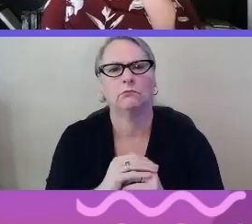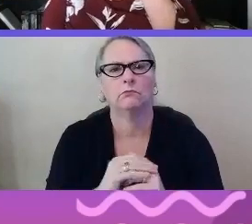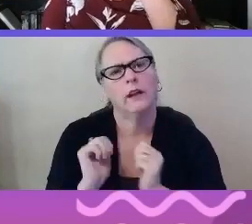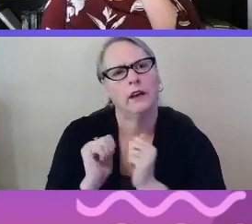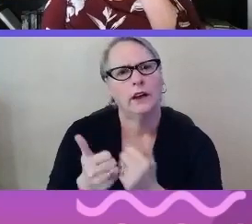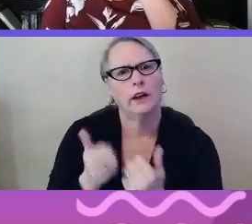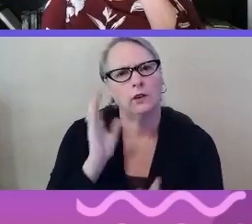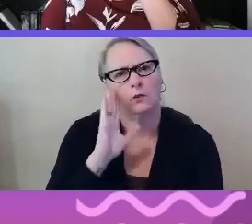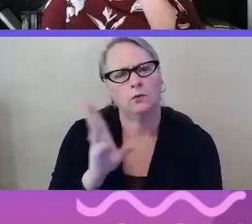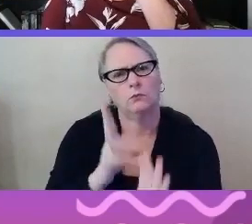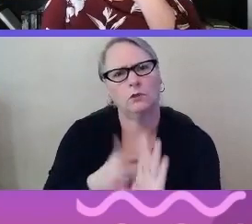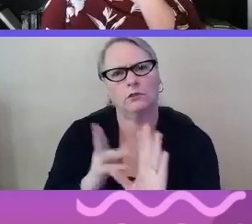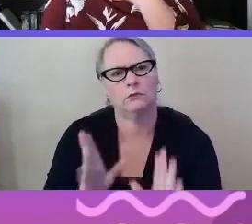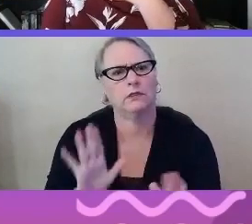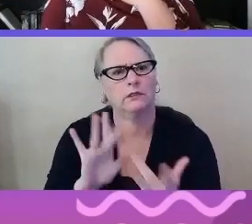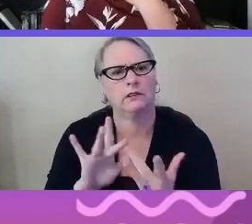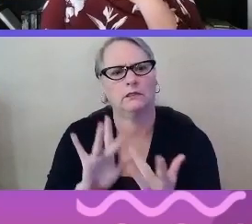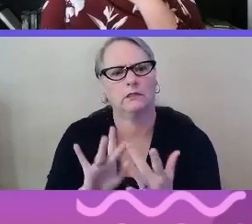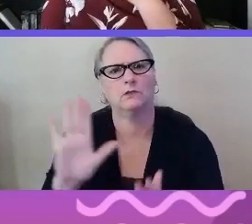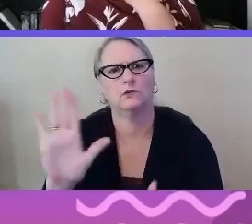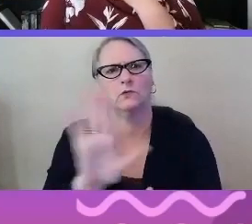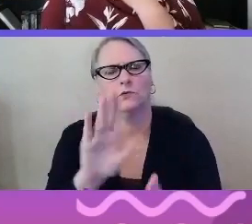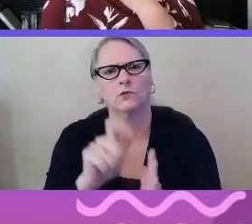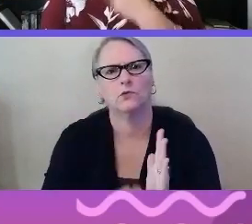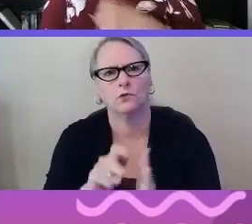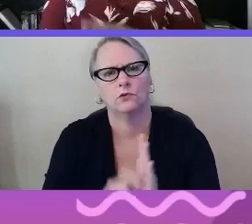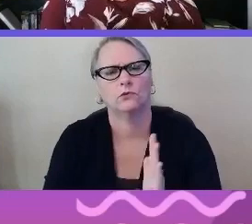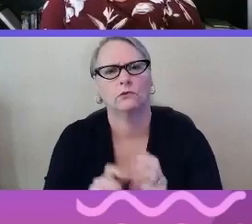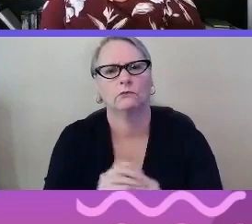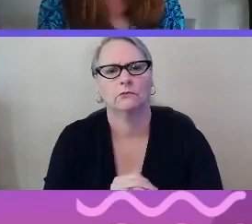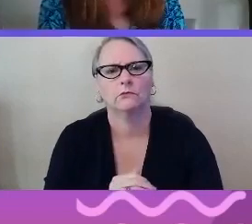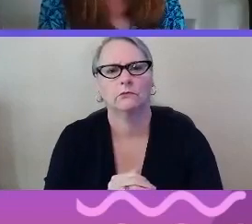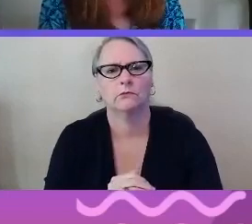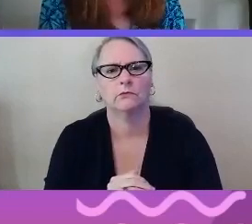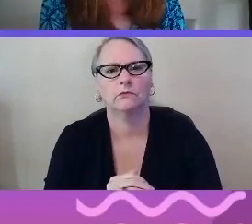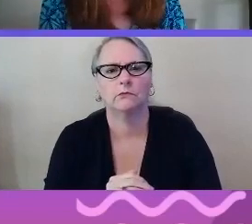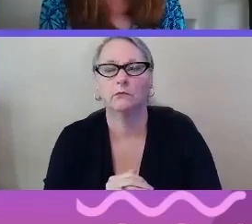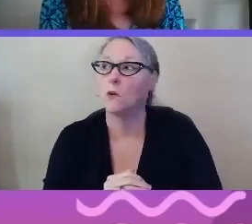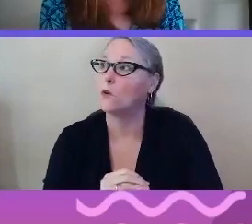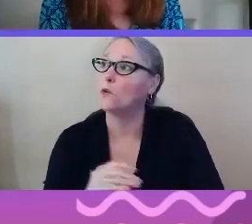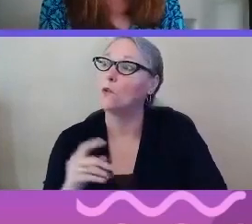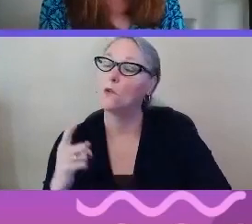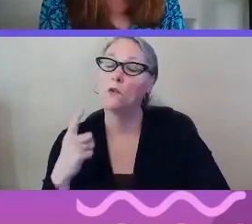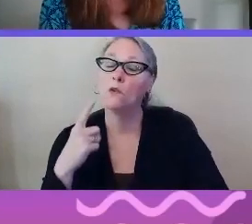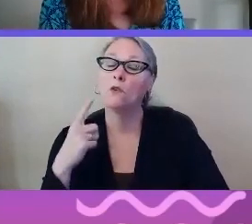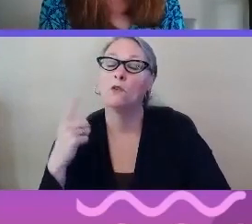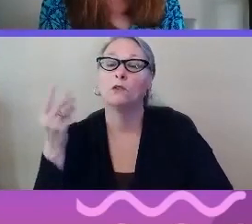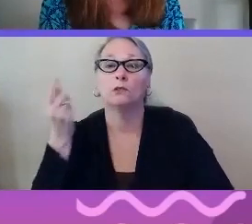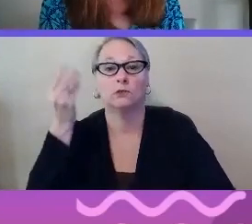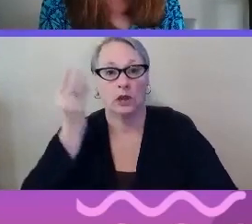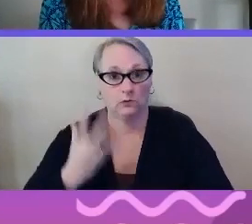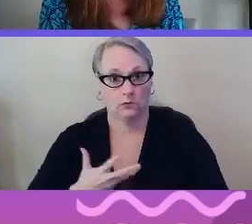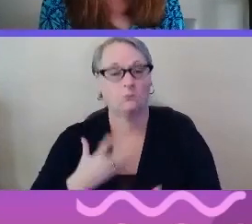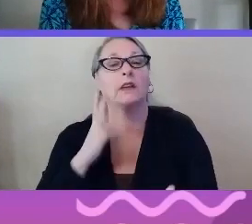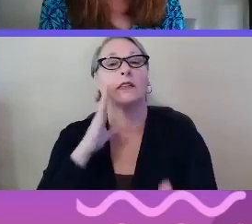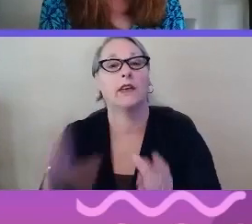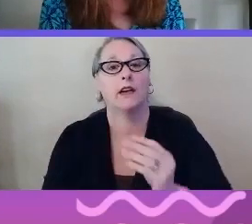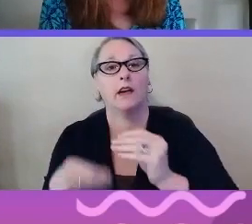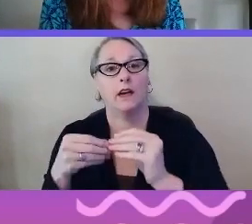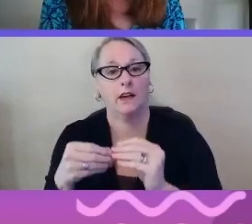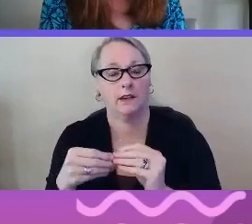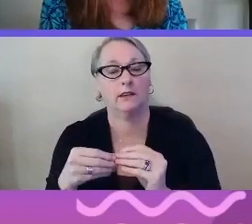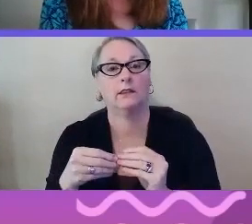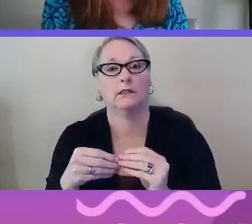be able to access those articles? So I was told they were added to the session and the